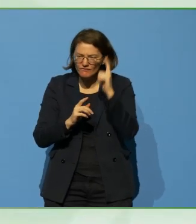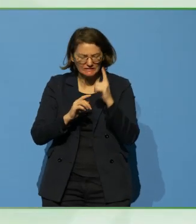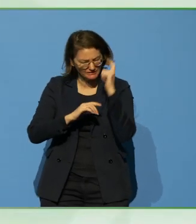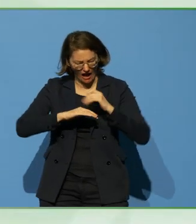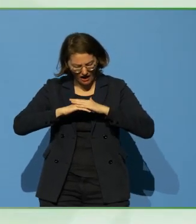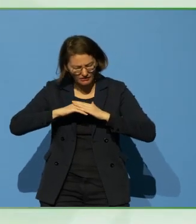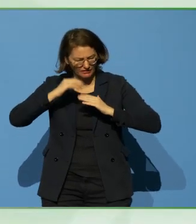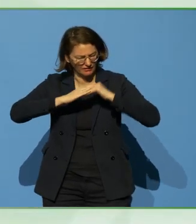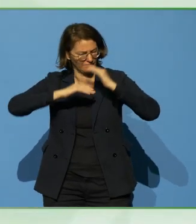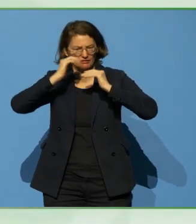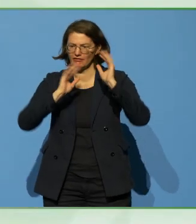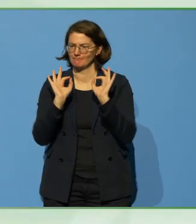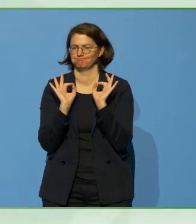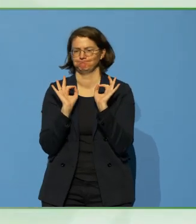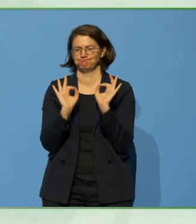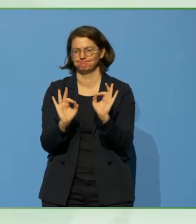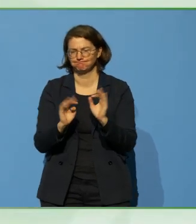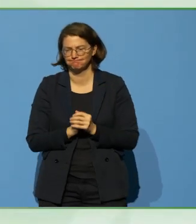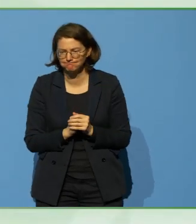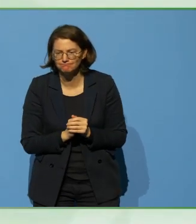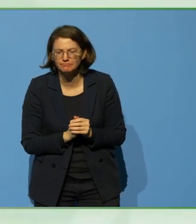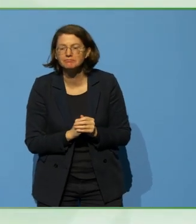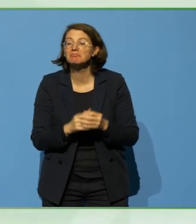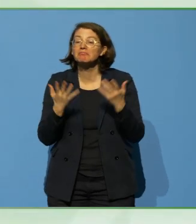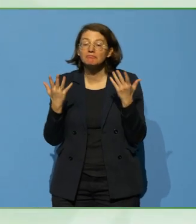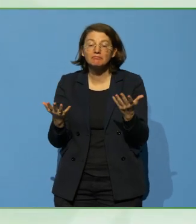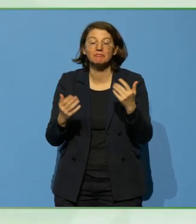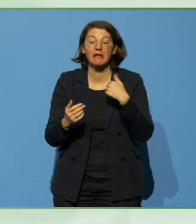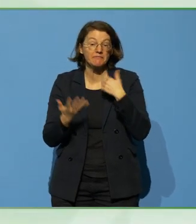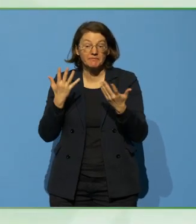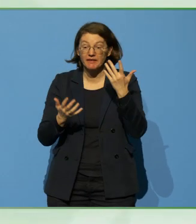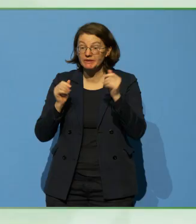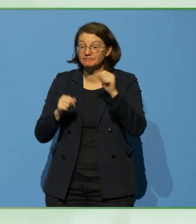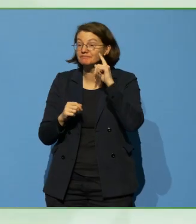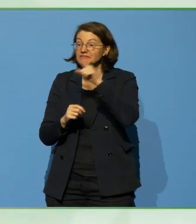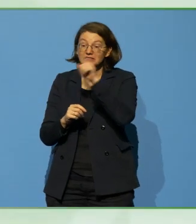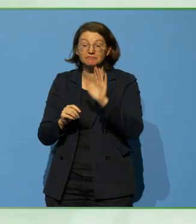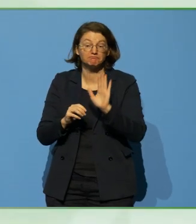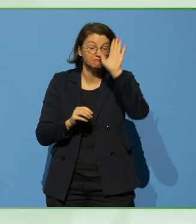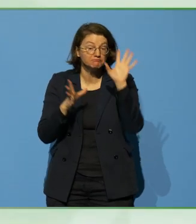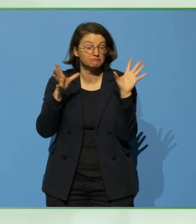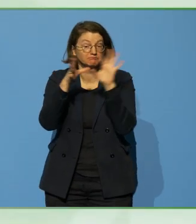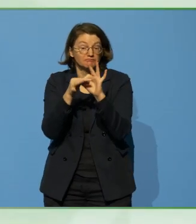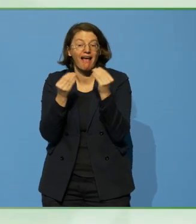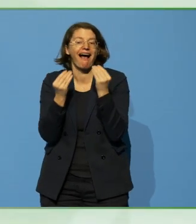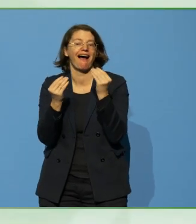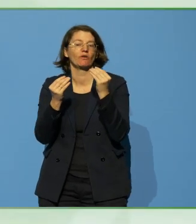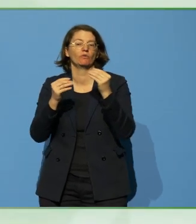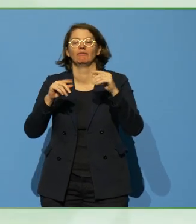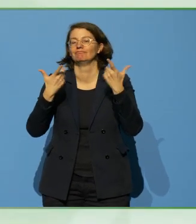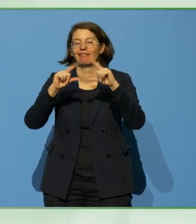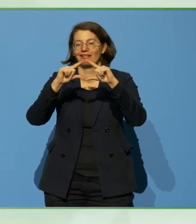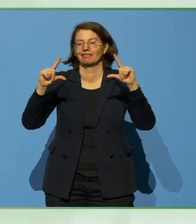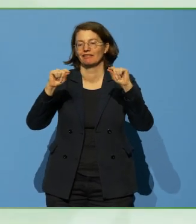to be assisted digital, there needs to be offline mechanisms to support people too. It'd be brilliant to get some reflections from some